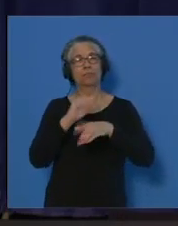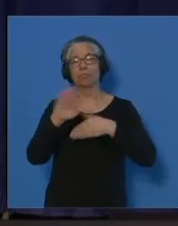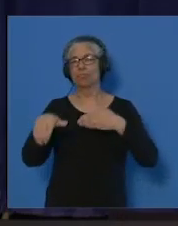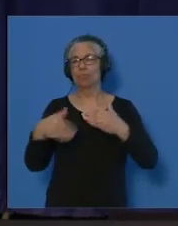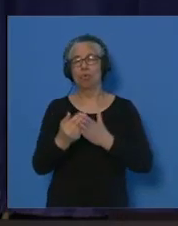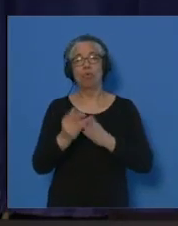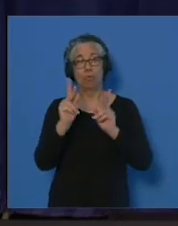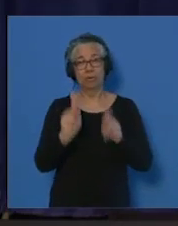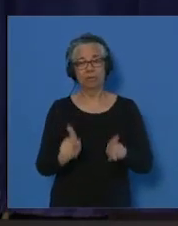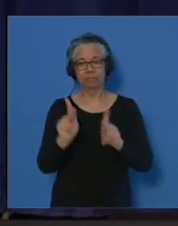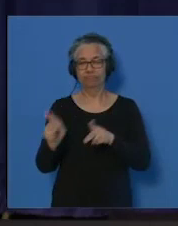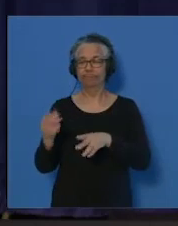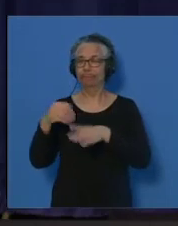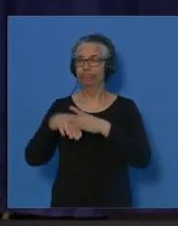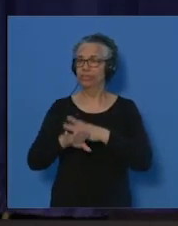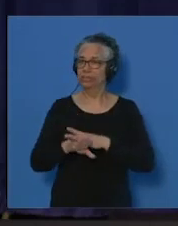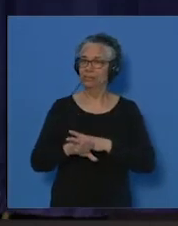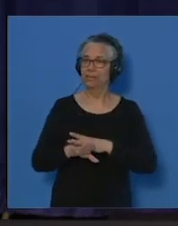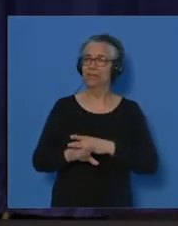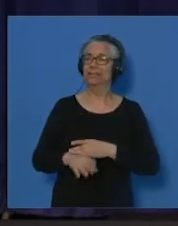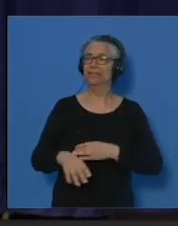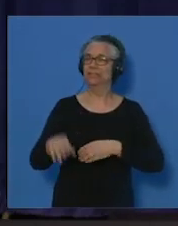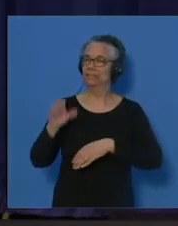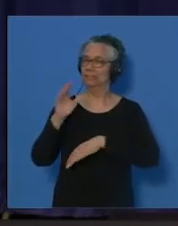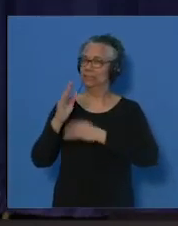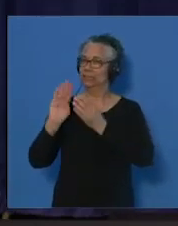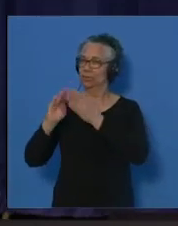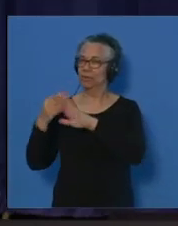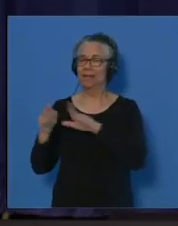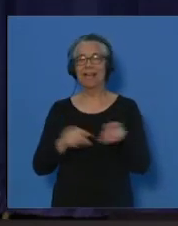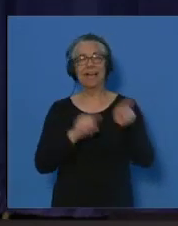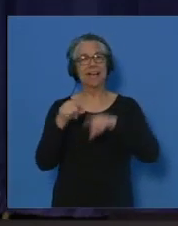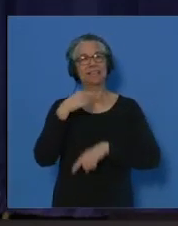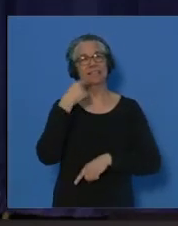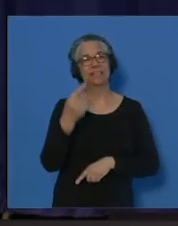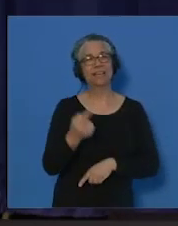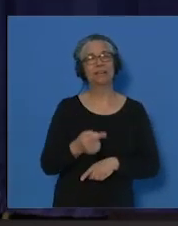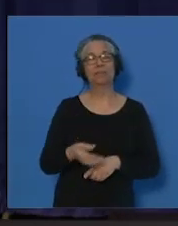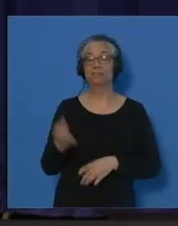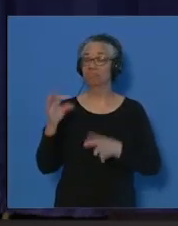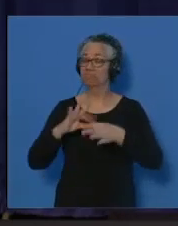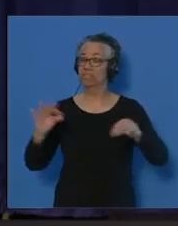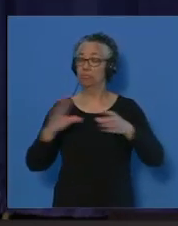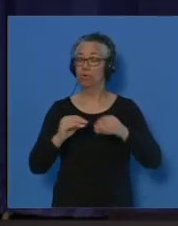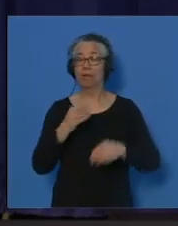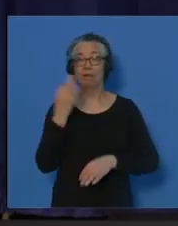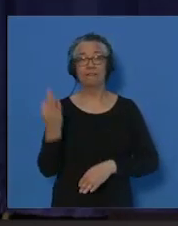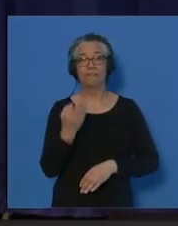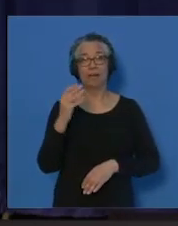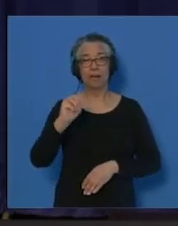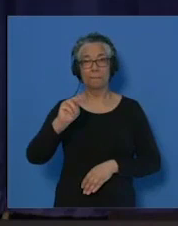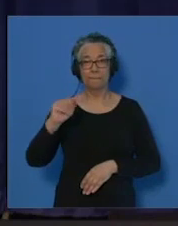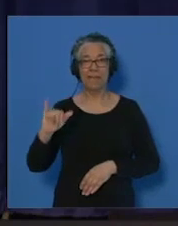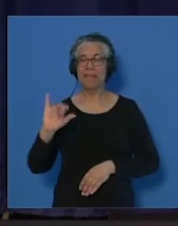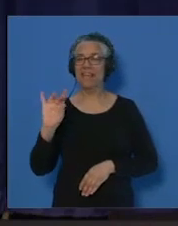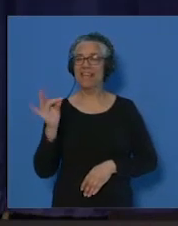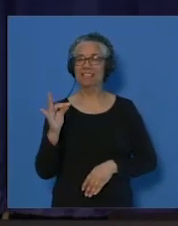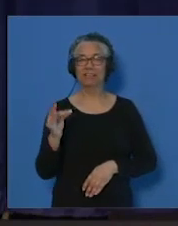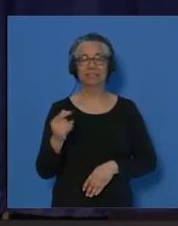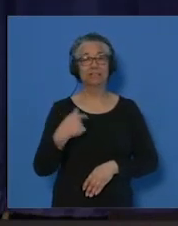community. As mentioned in my ministerial statement on Friday, the 8th of May, I have established a